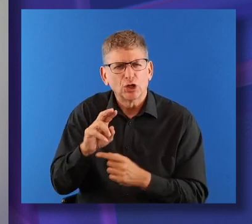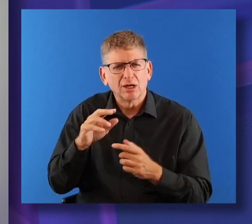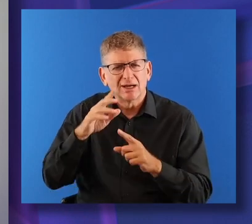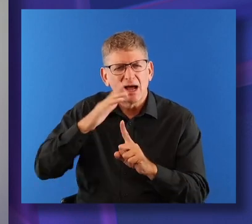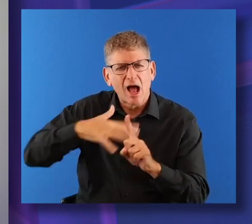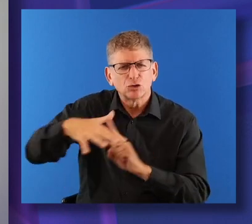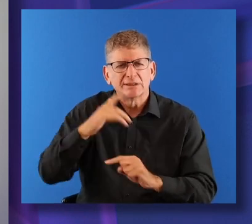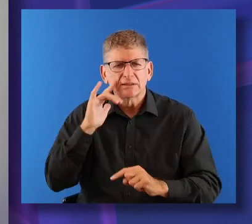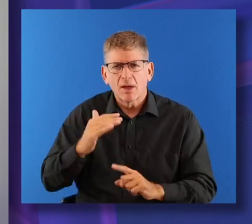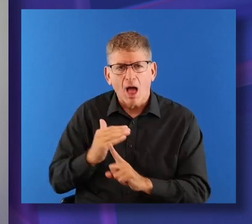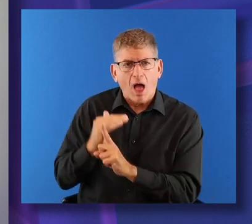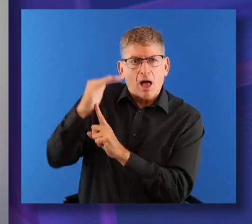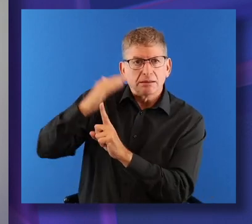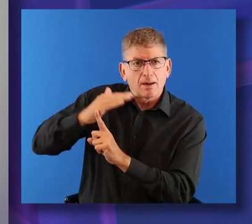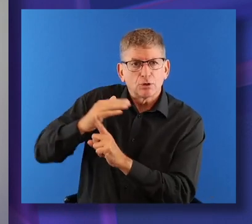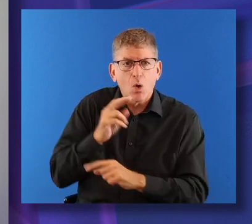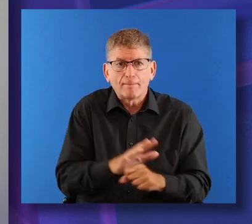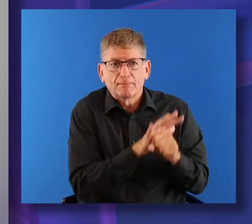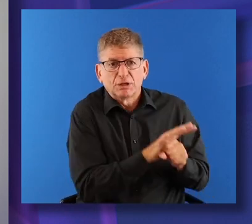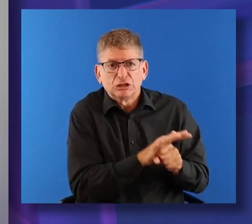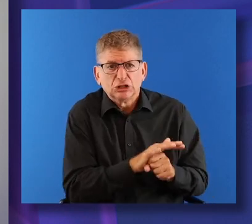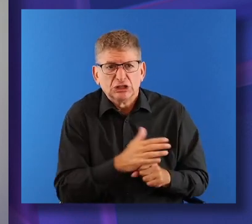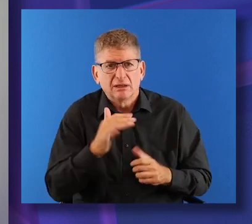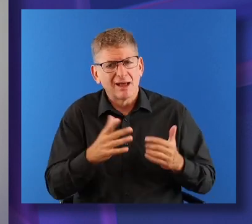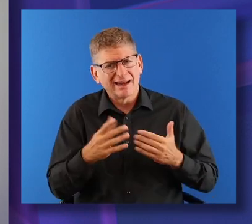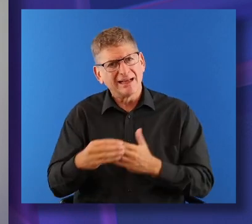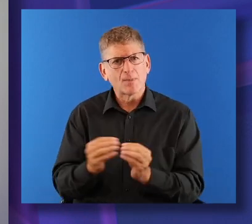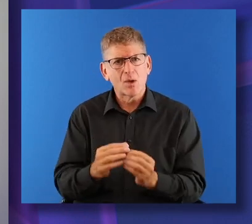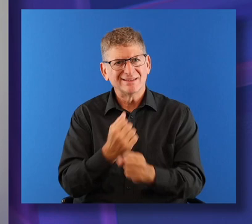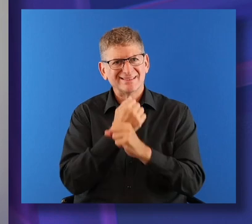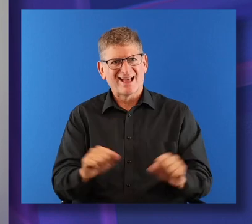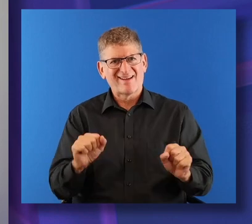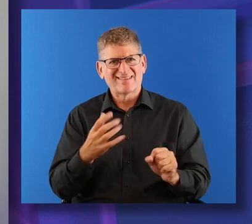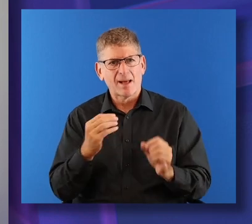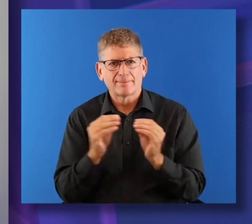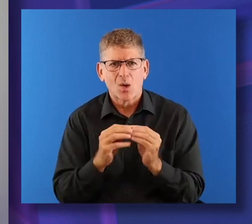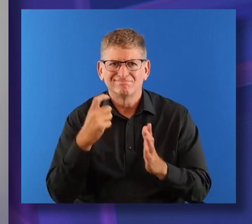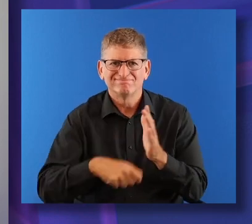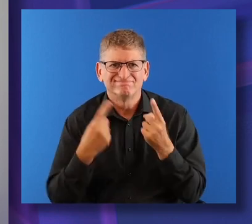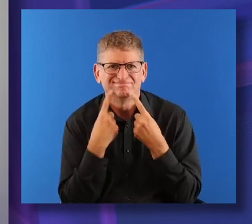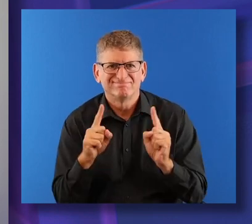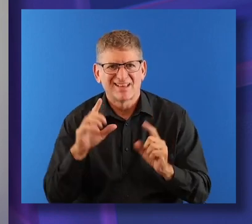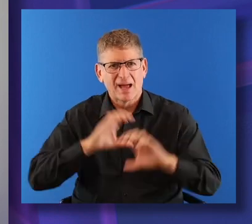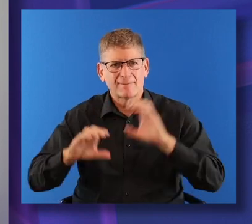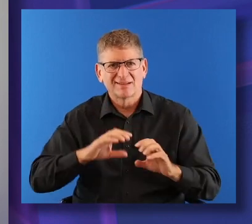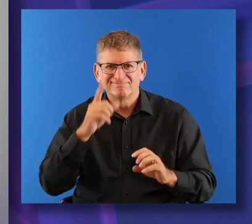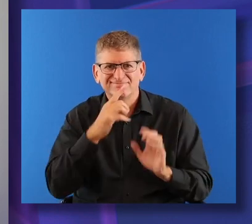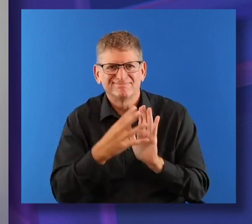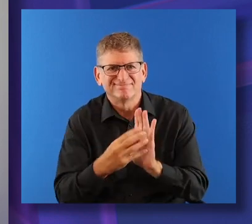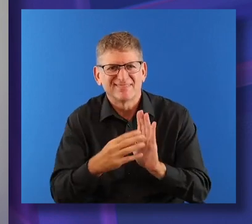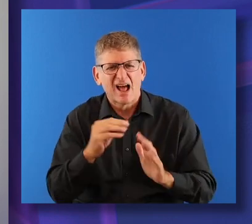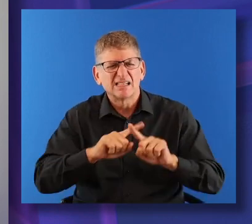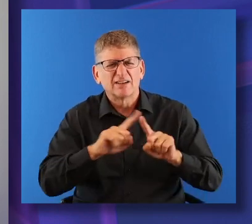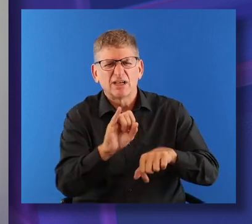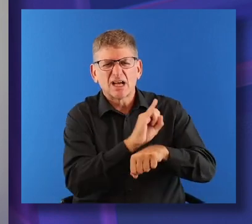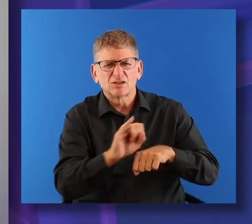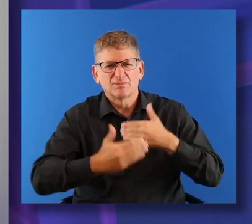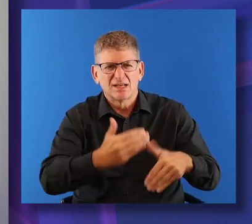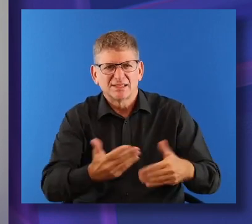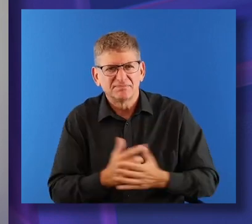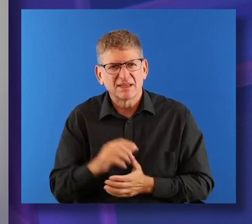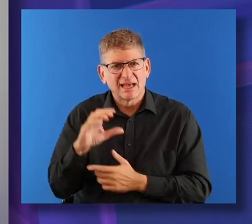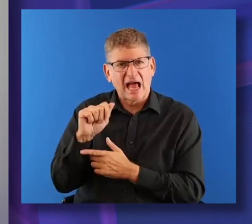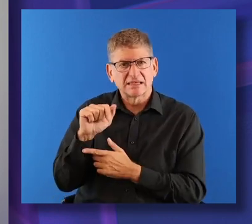which unwanted byproducts are produced, or reduce the need for toxic reagents, aiding the development of green technology. This is